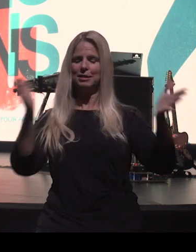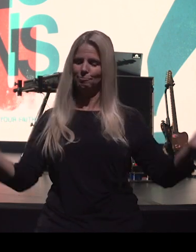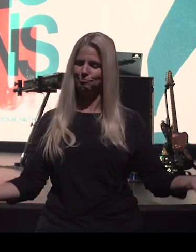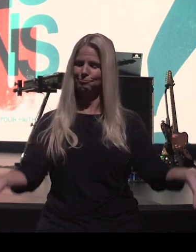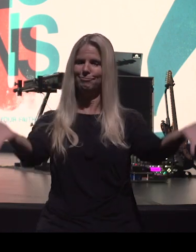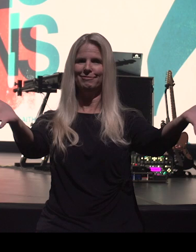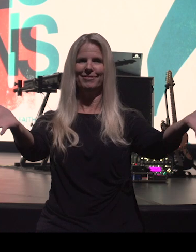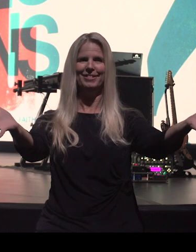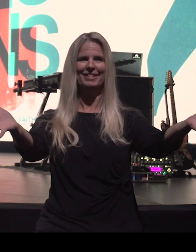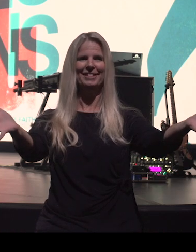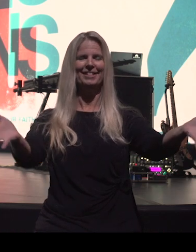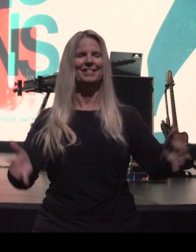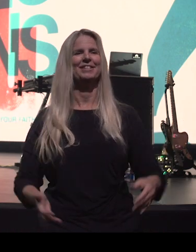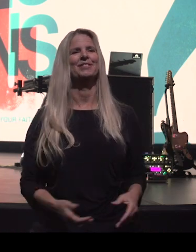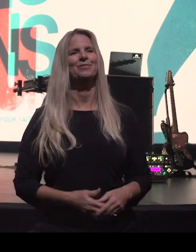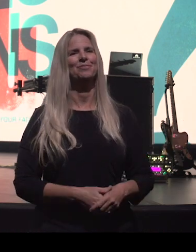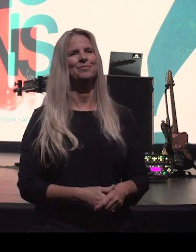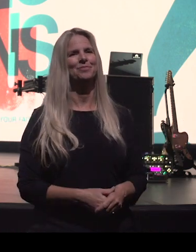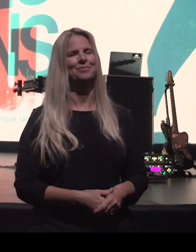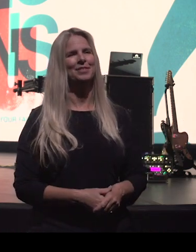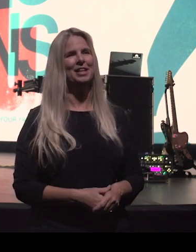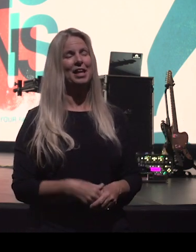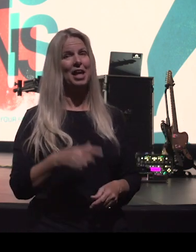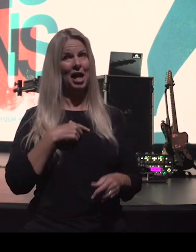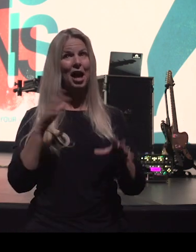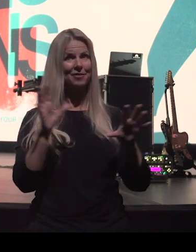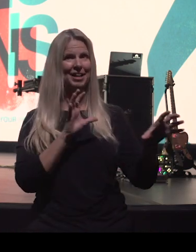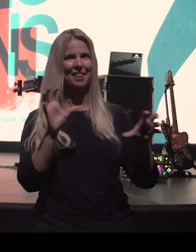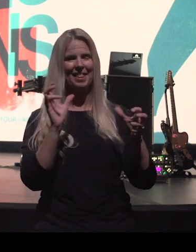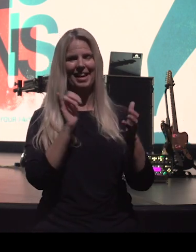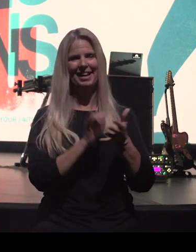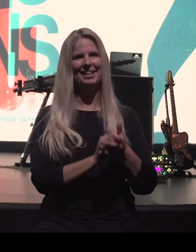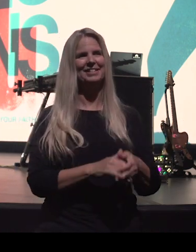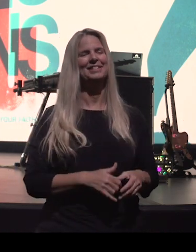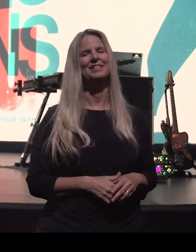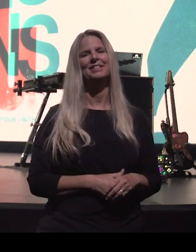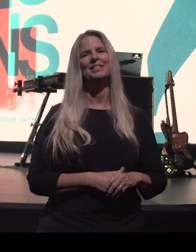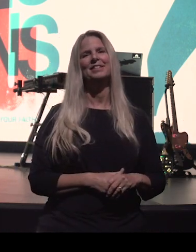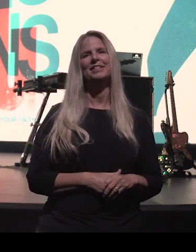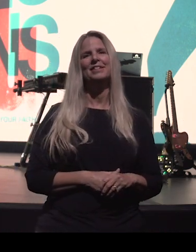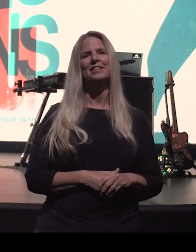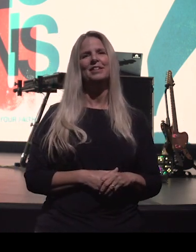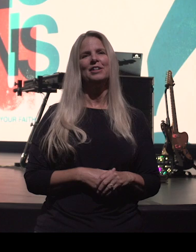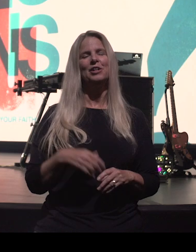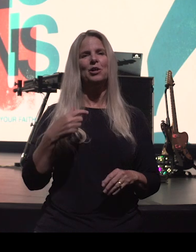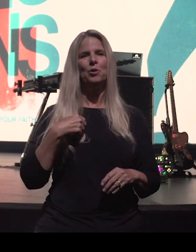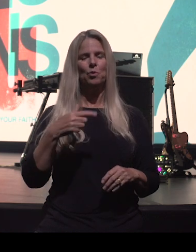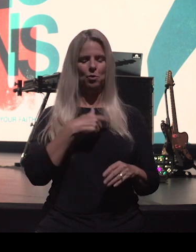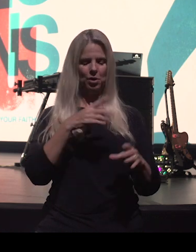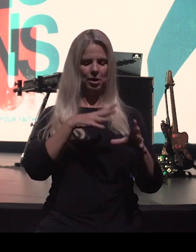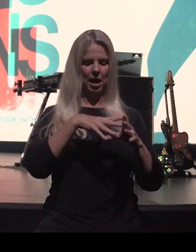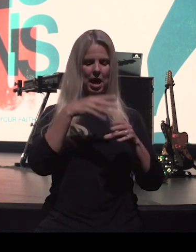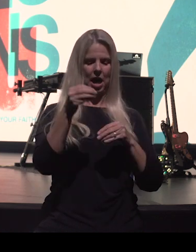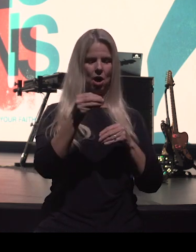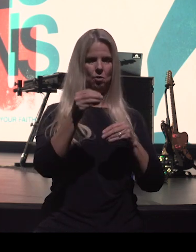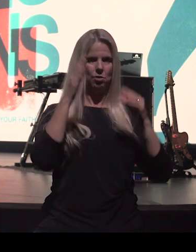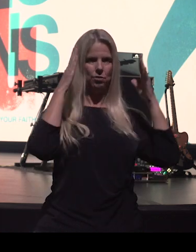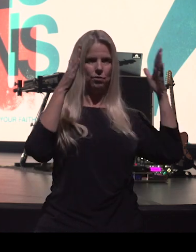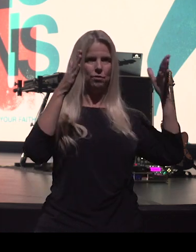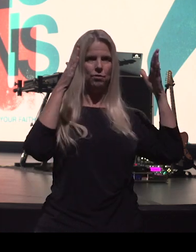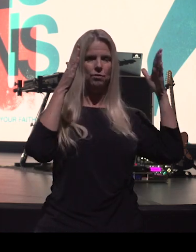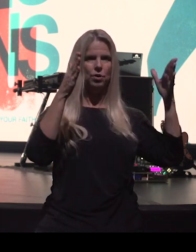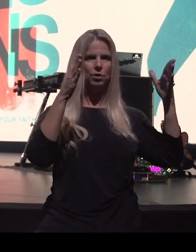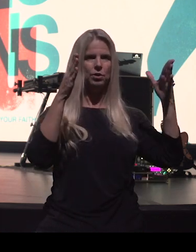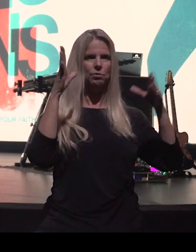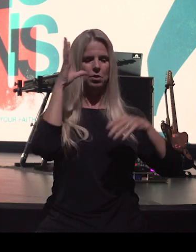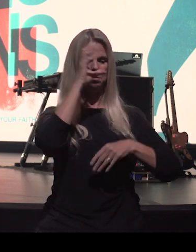good. I mean, I've done that, right? I mean, it's like, we just get so outward focused, and we just miss dealing with some things on